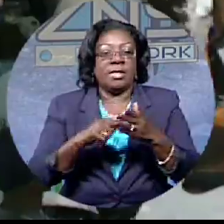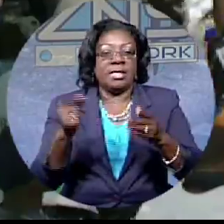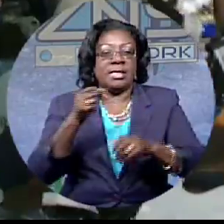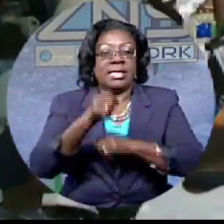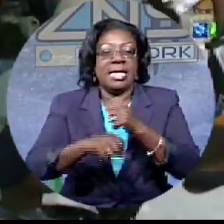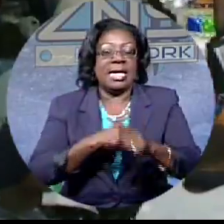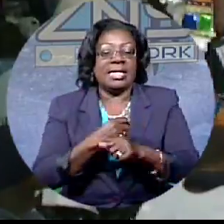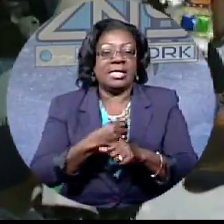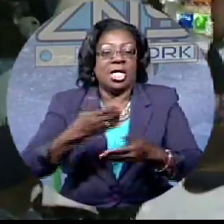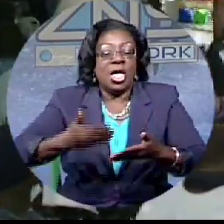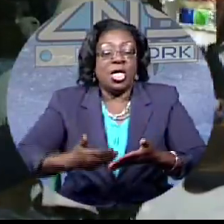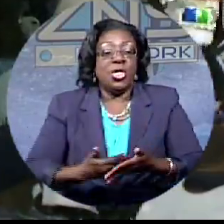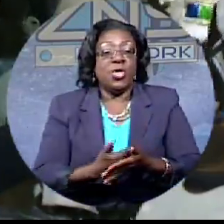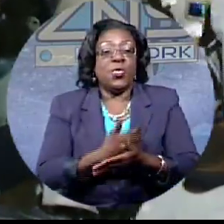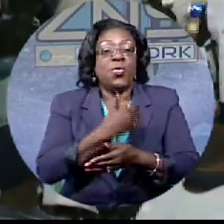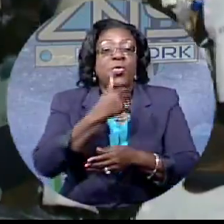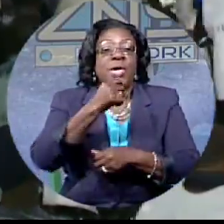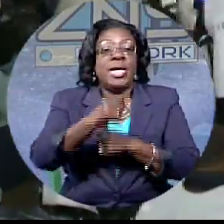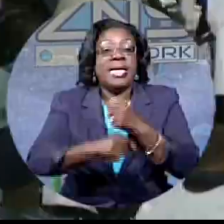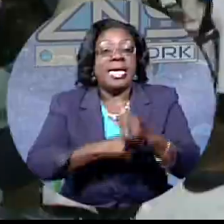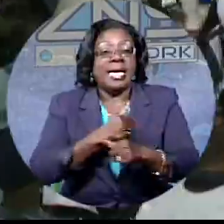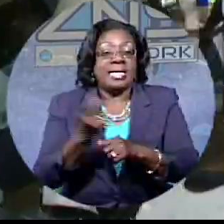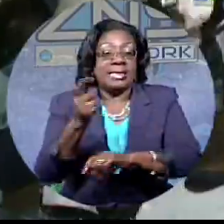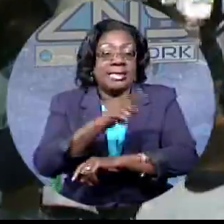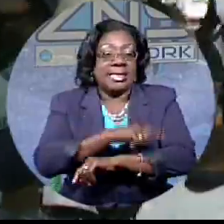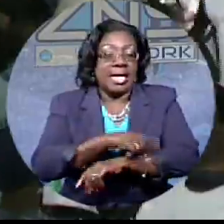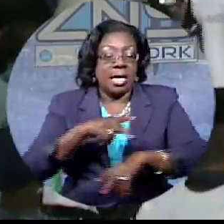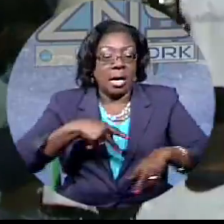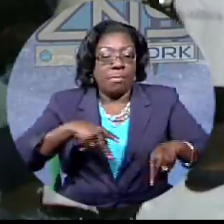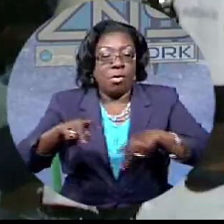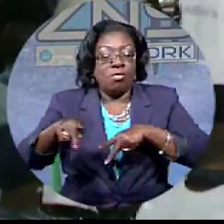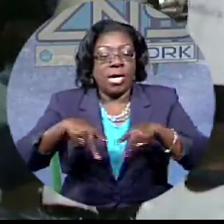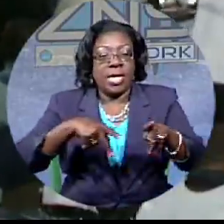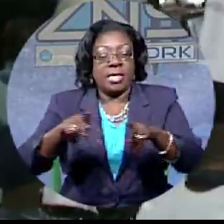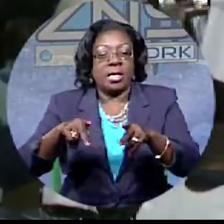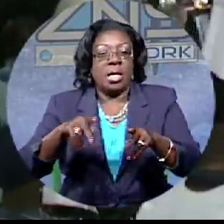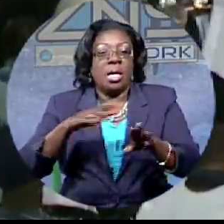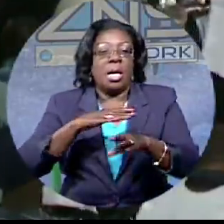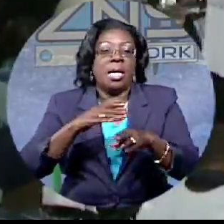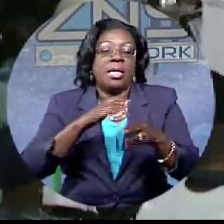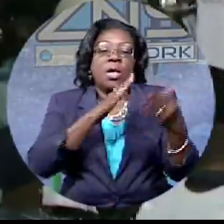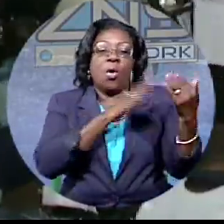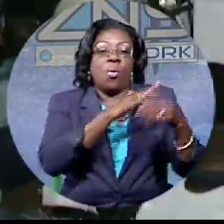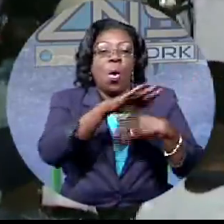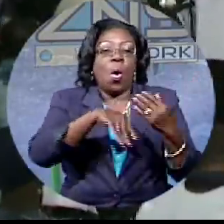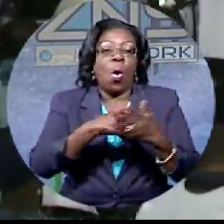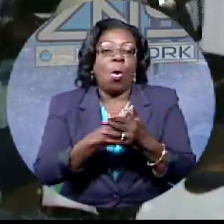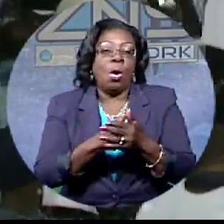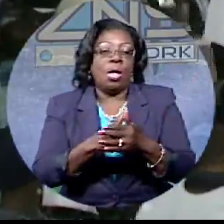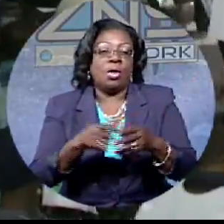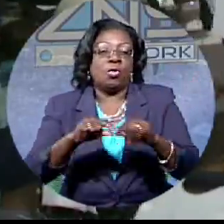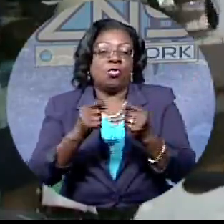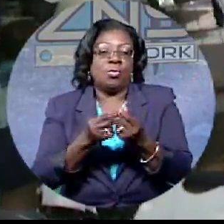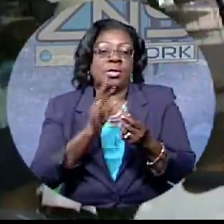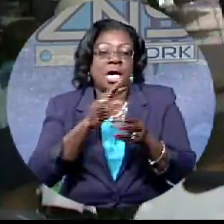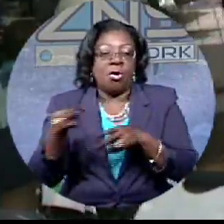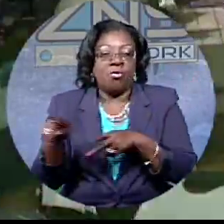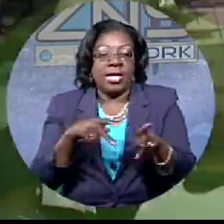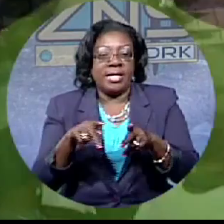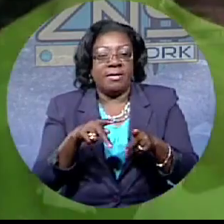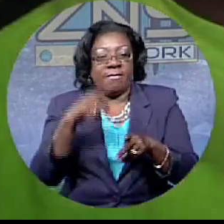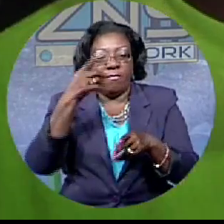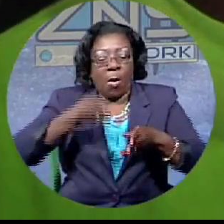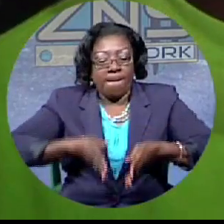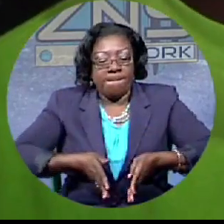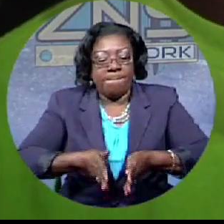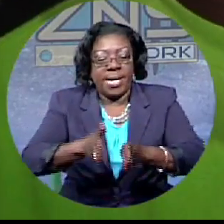with only weeks left before the parades begin, Mr. Ferguson is confident all Junkanoo groups are ready for the showdown on Bay.